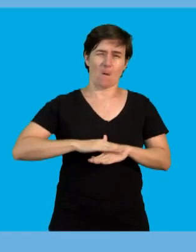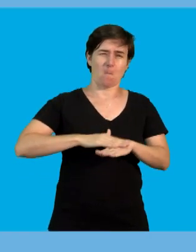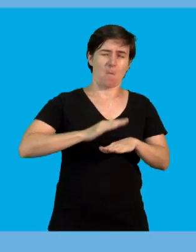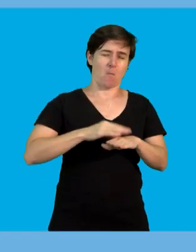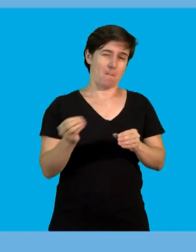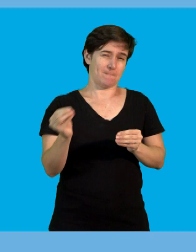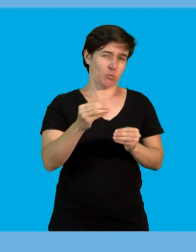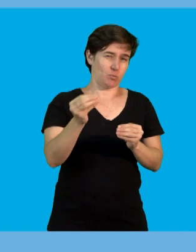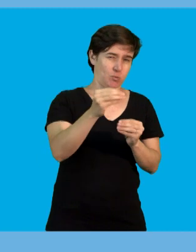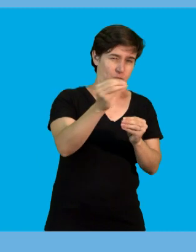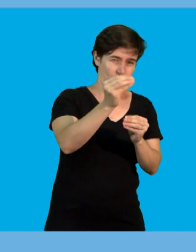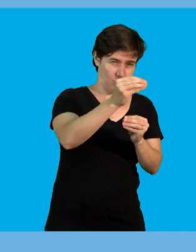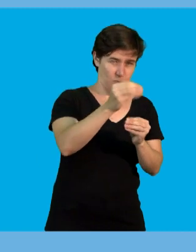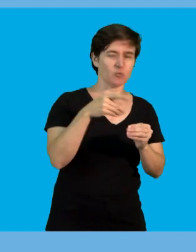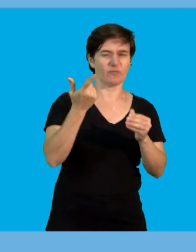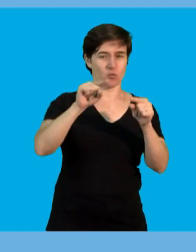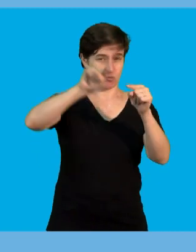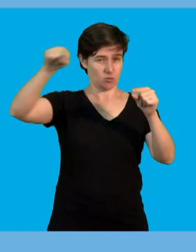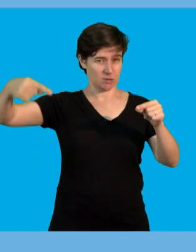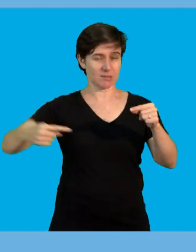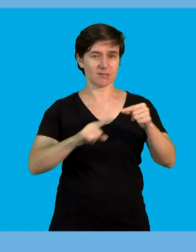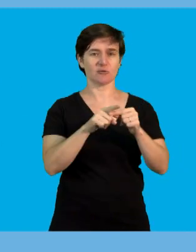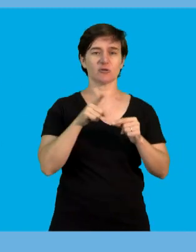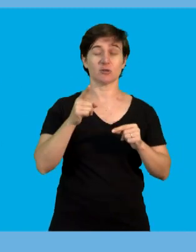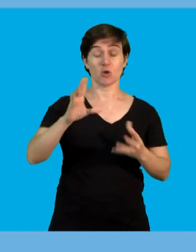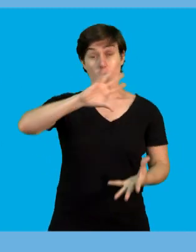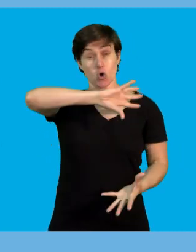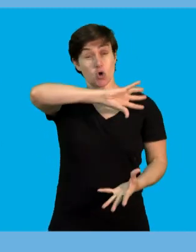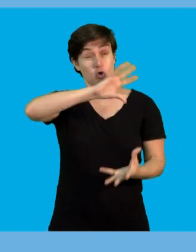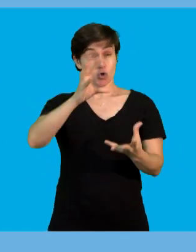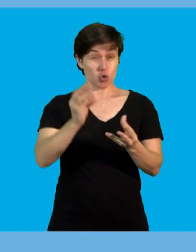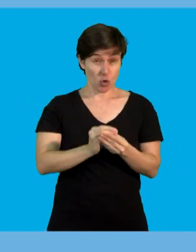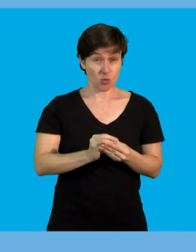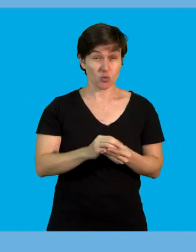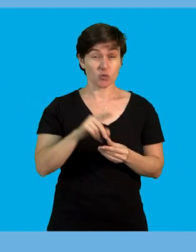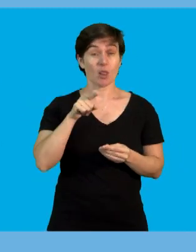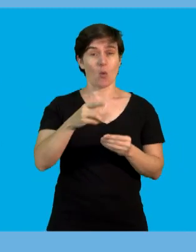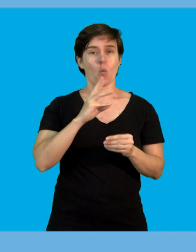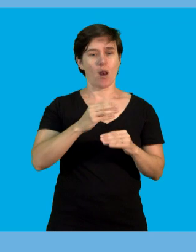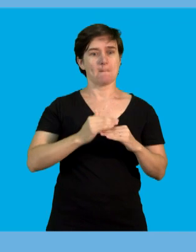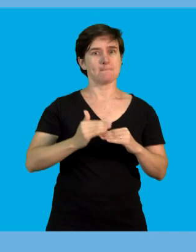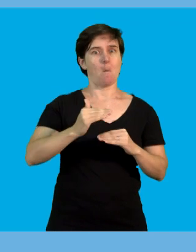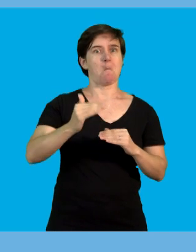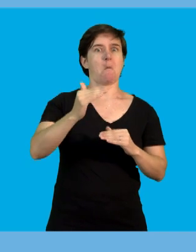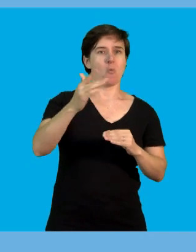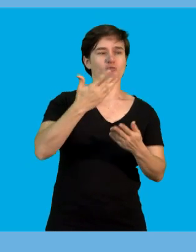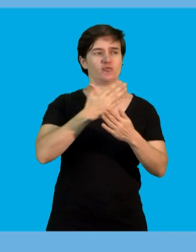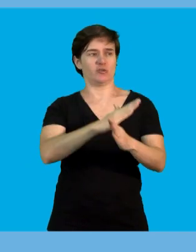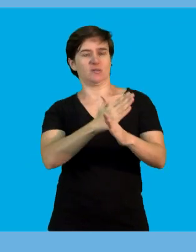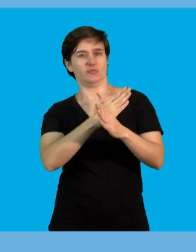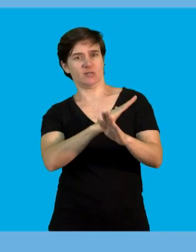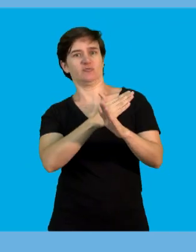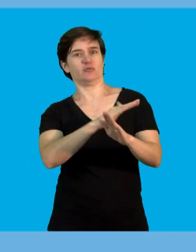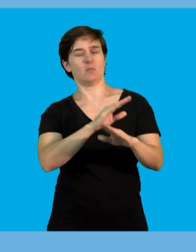resistors in a circuit, in particular in a series circuit, the total resistance of the circuit is going to increase. When we add